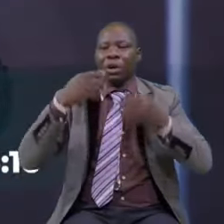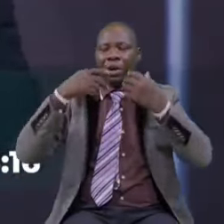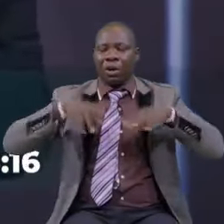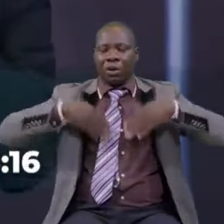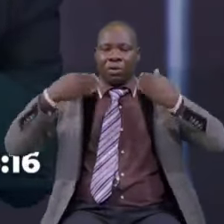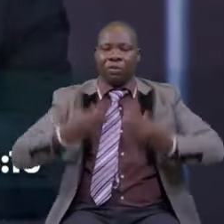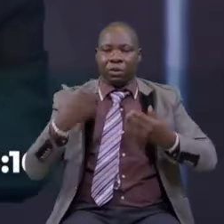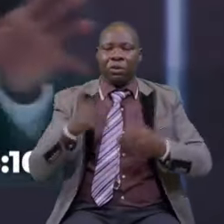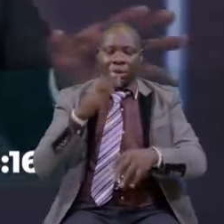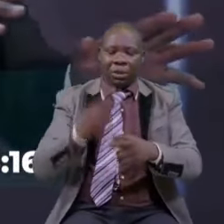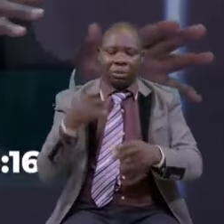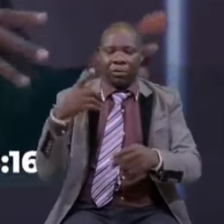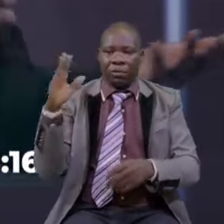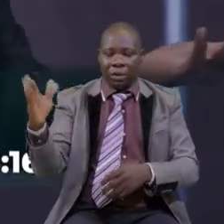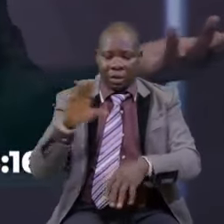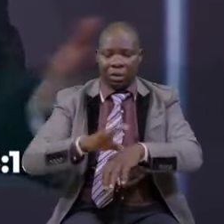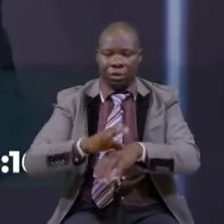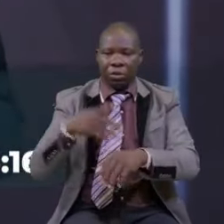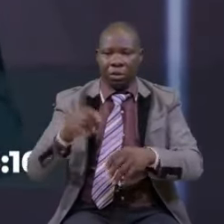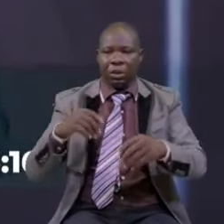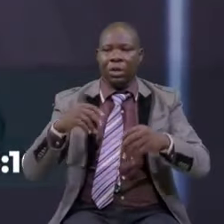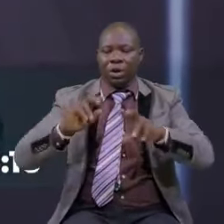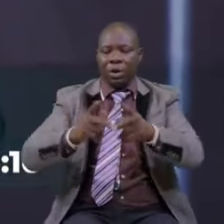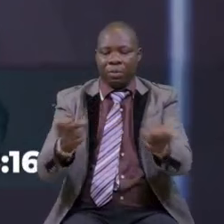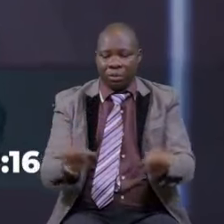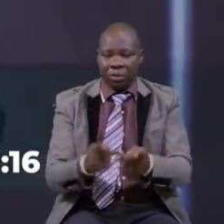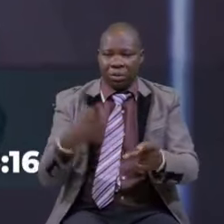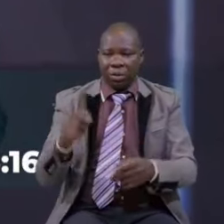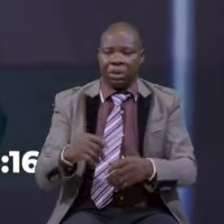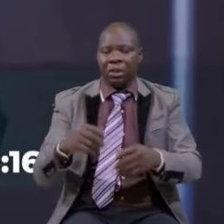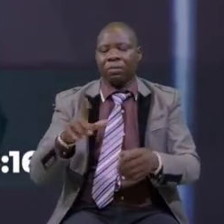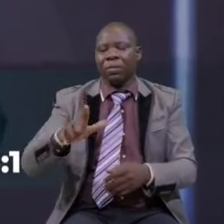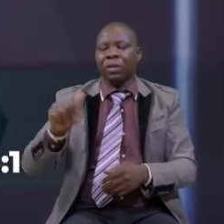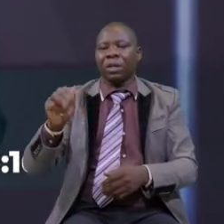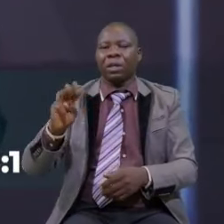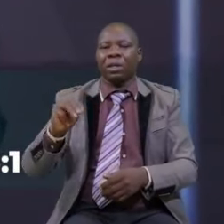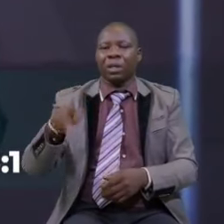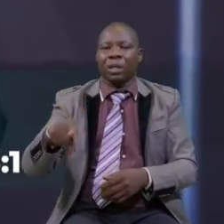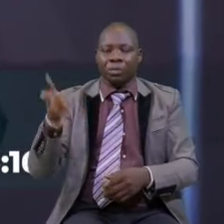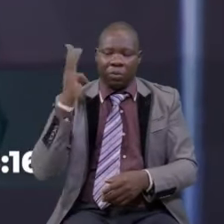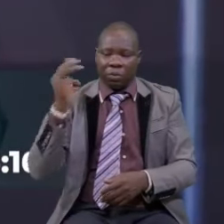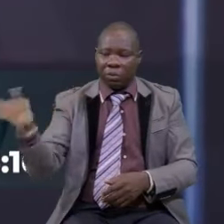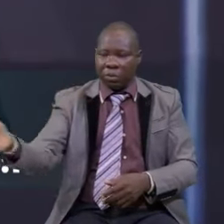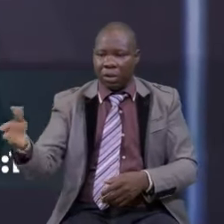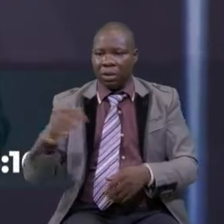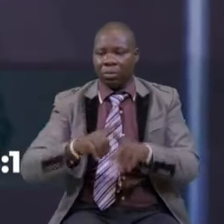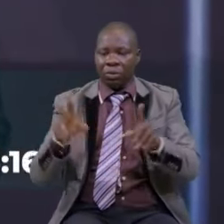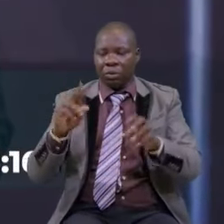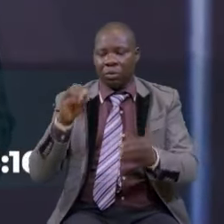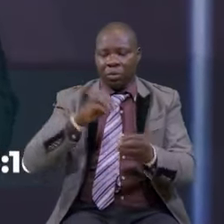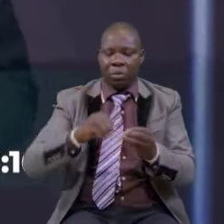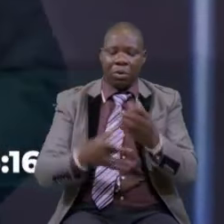have the title, the lamp is there, but the oil is run out. No more oil, no